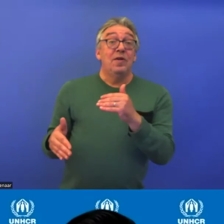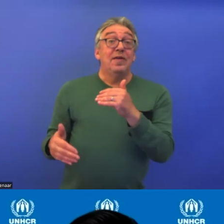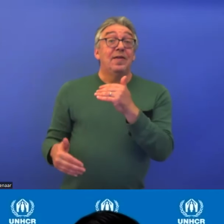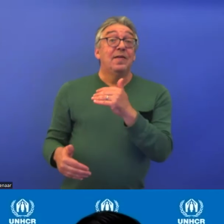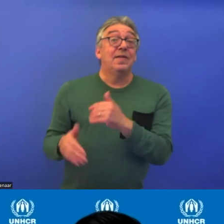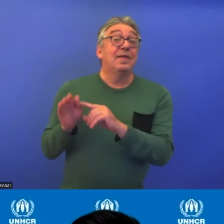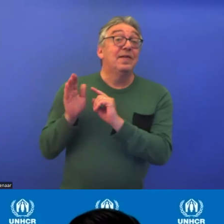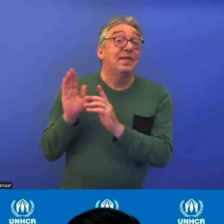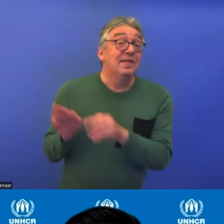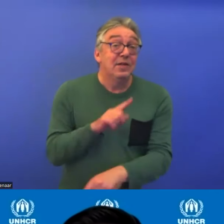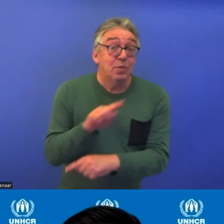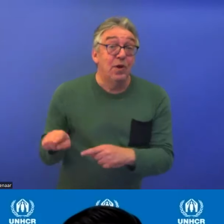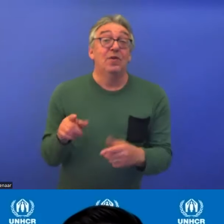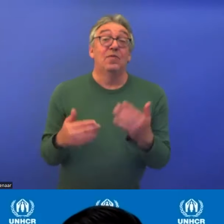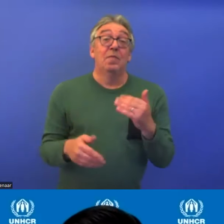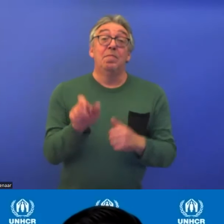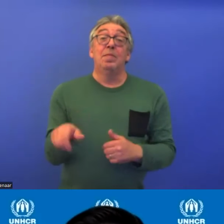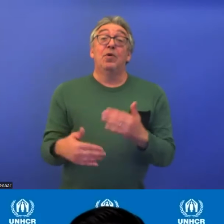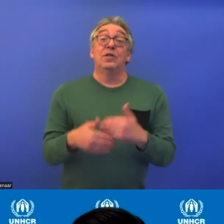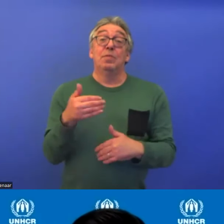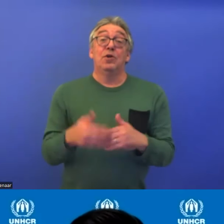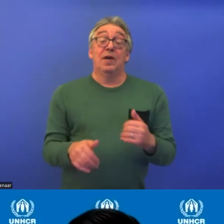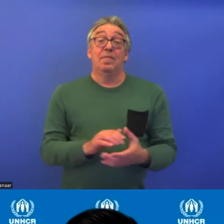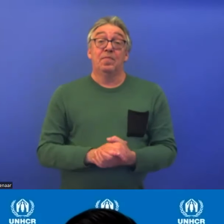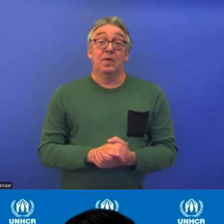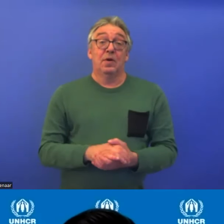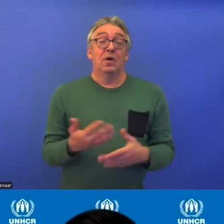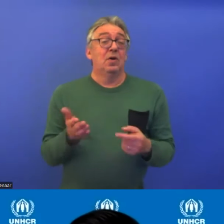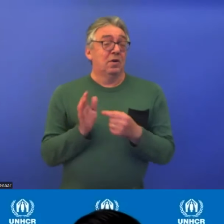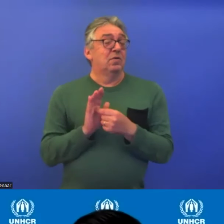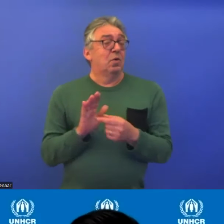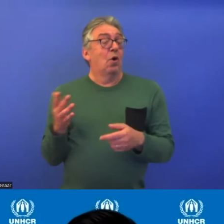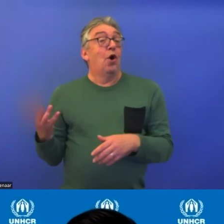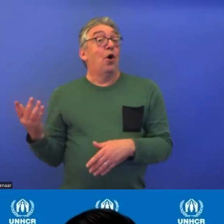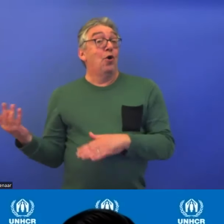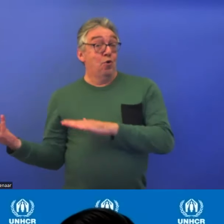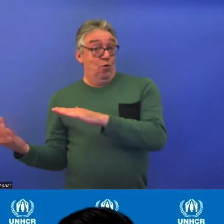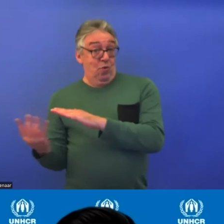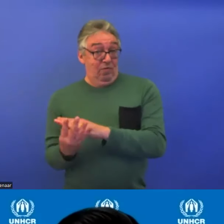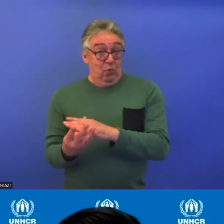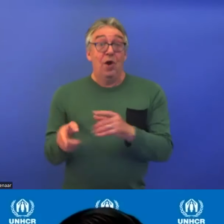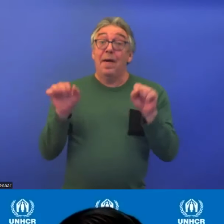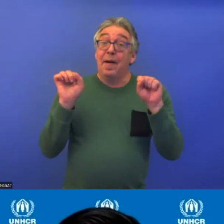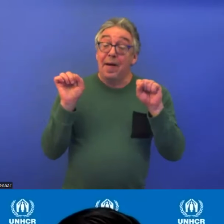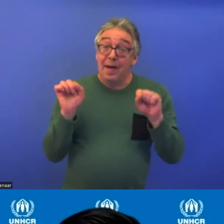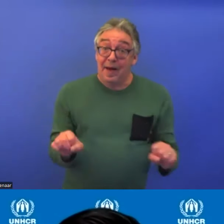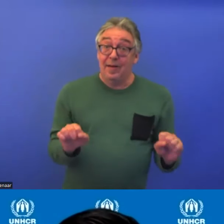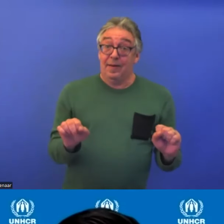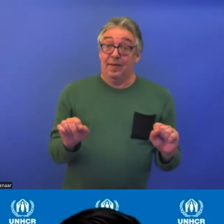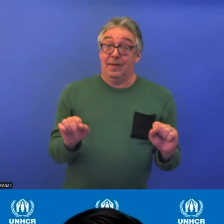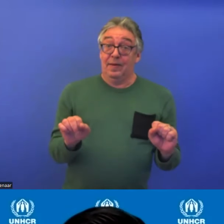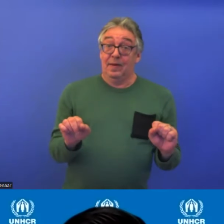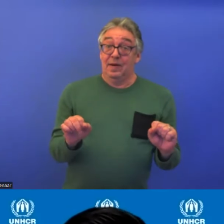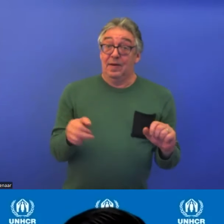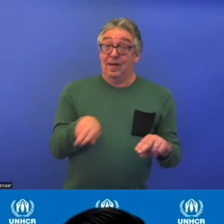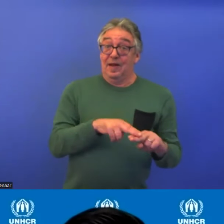example I made, where are refugees being included as one of the populations that could be implicated by national